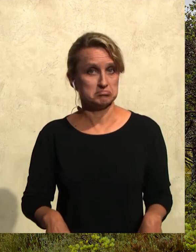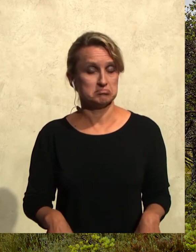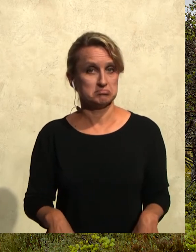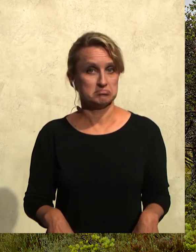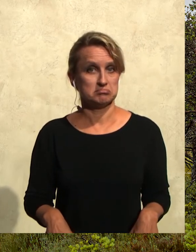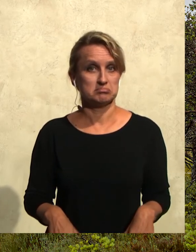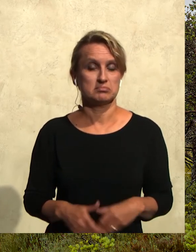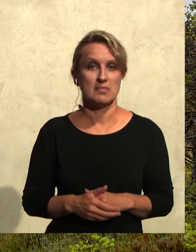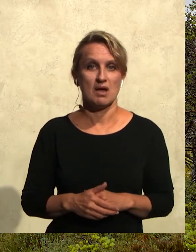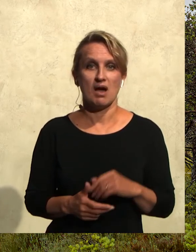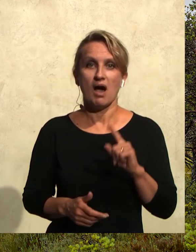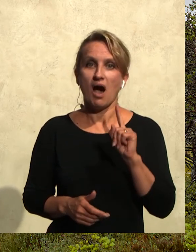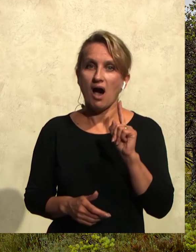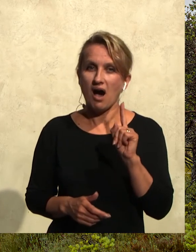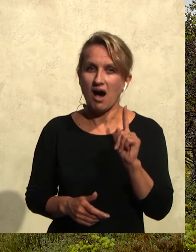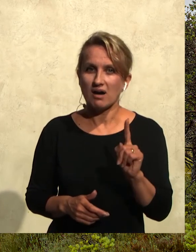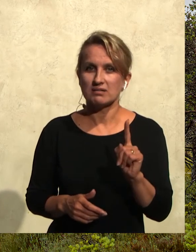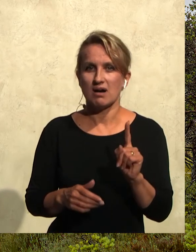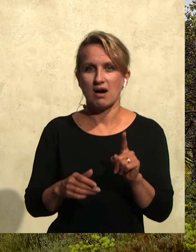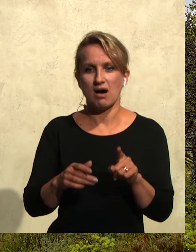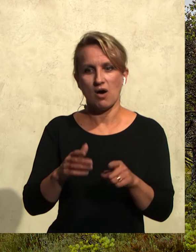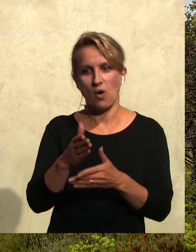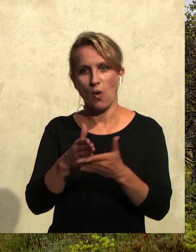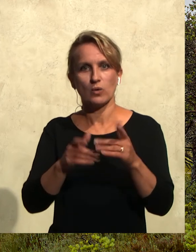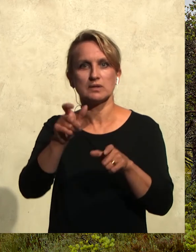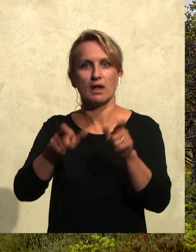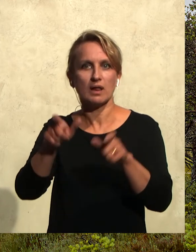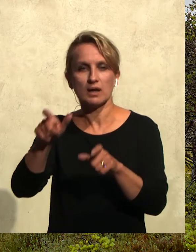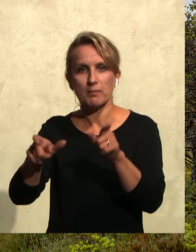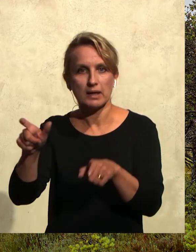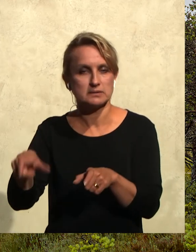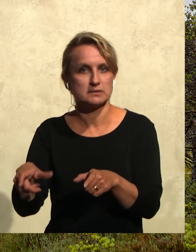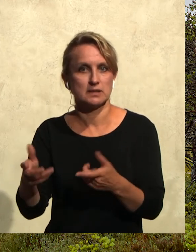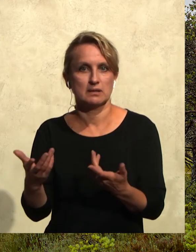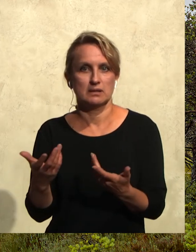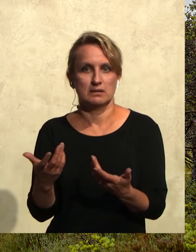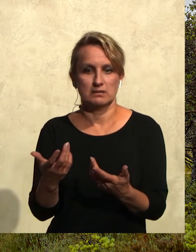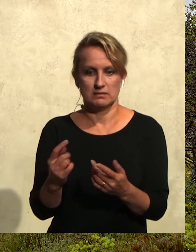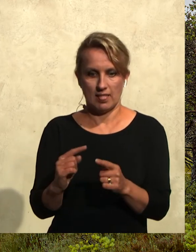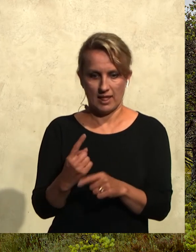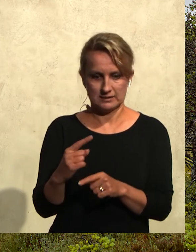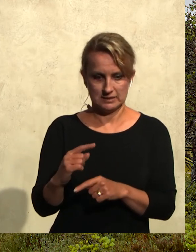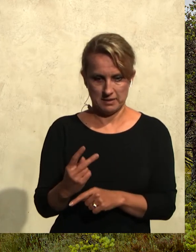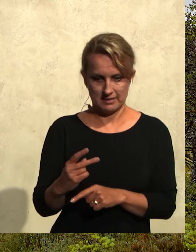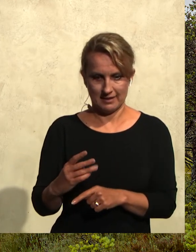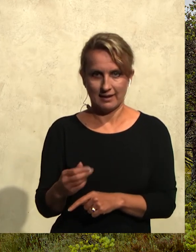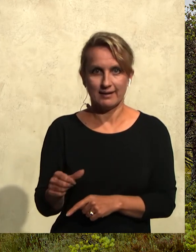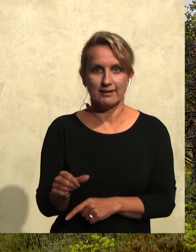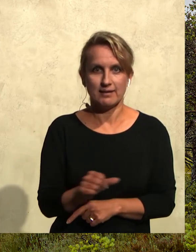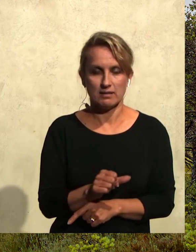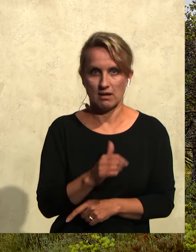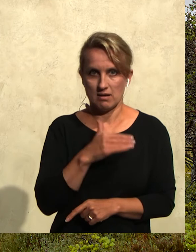of the population out, by surprise, and consequently, you saw these very high levels of